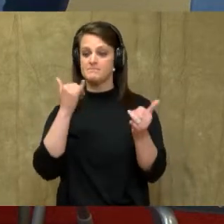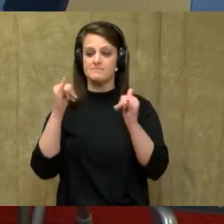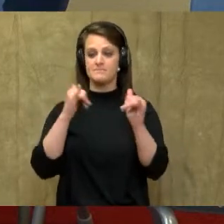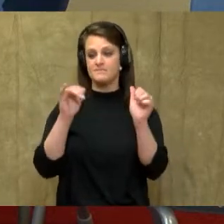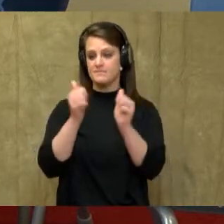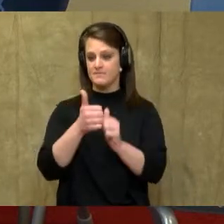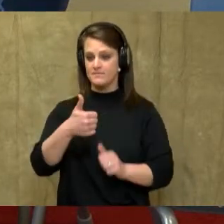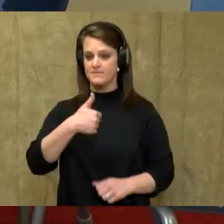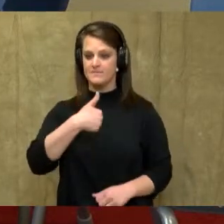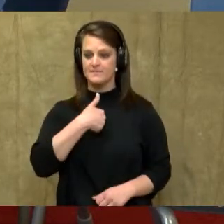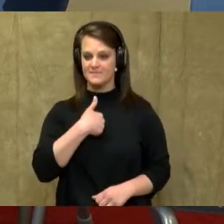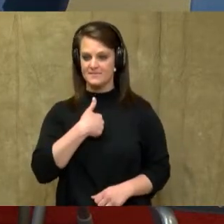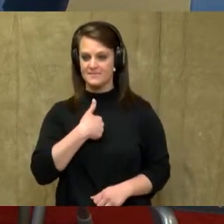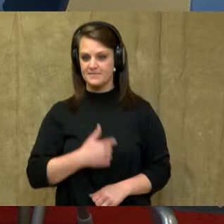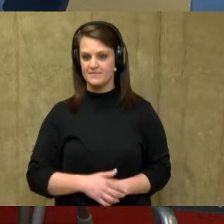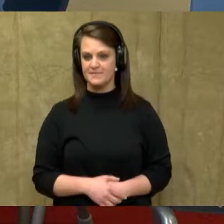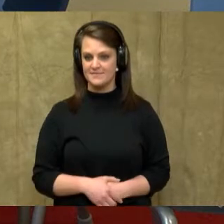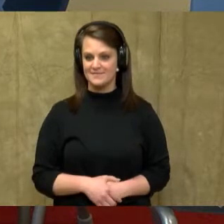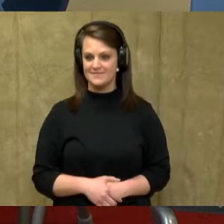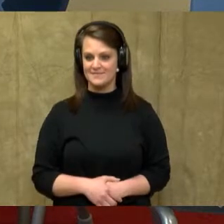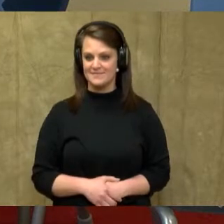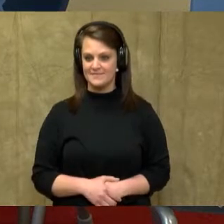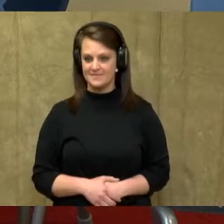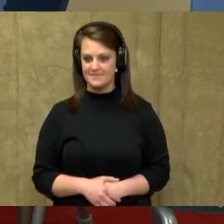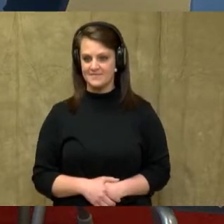and play along with me?